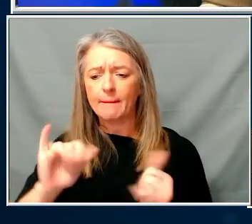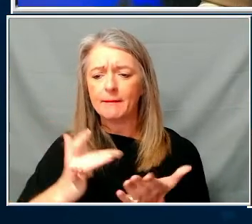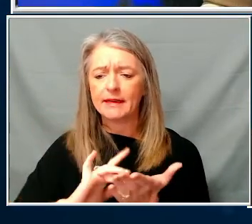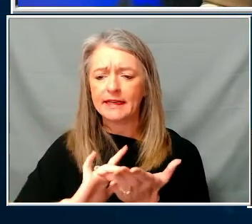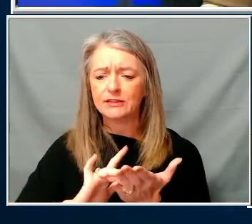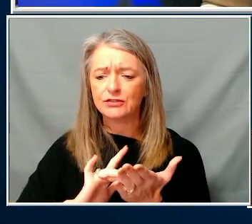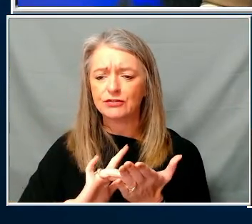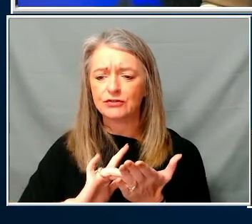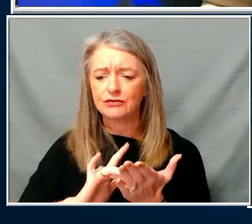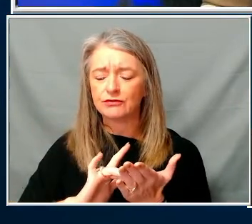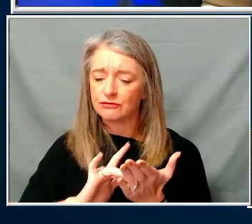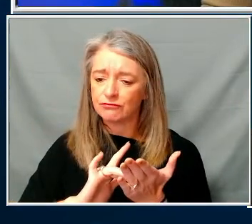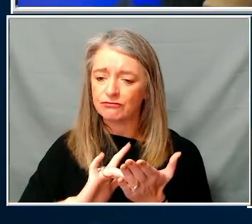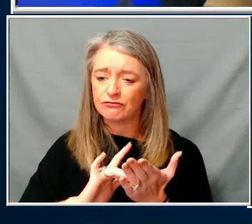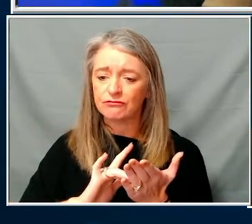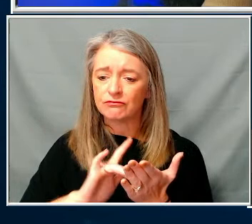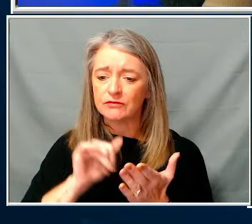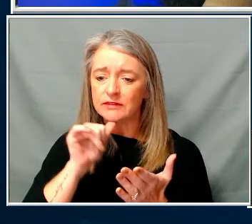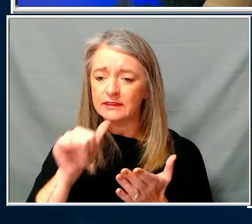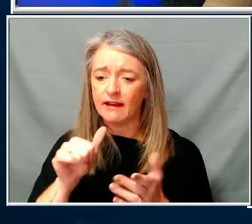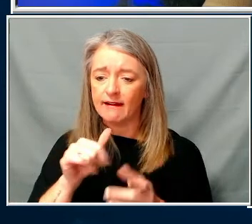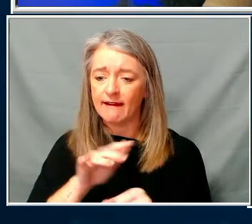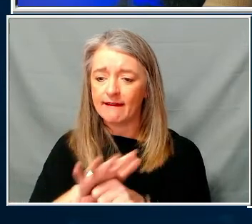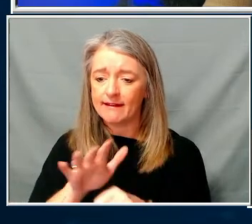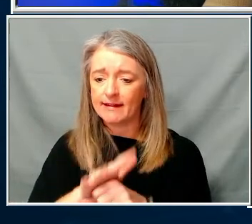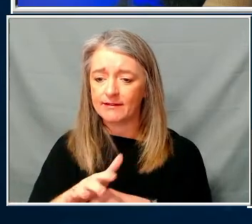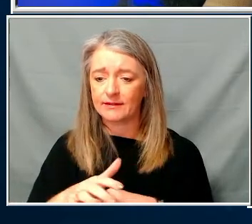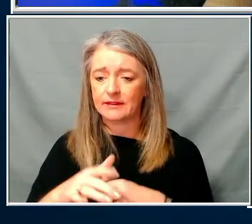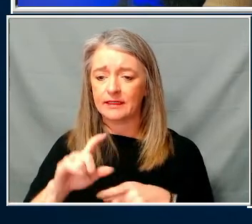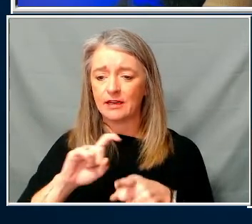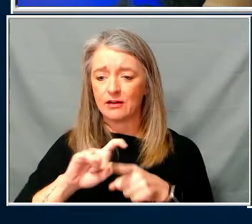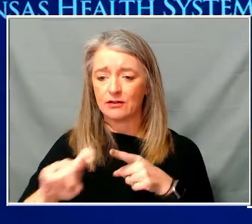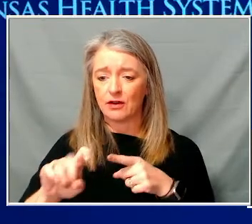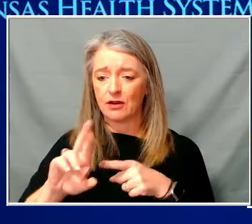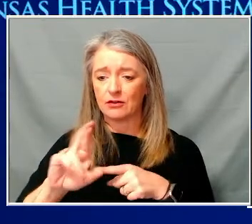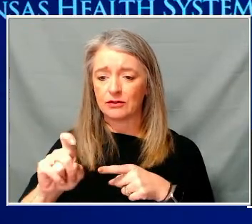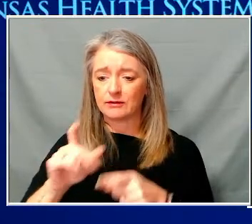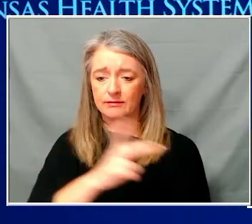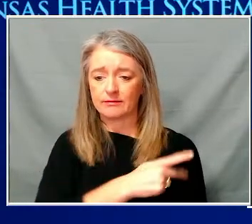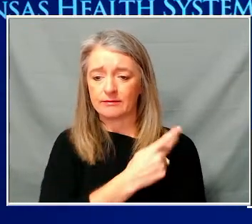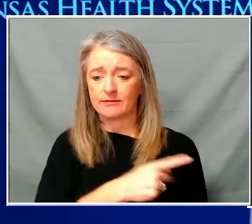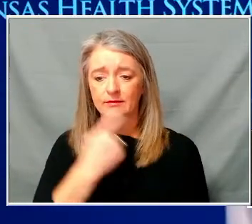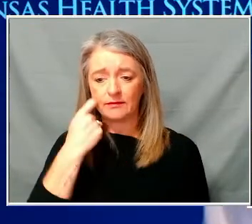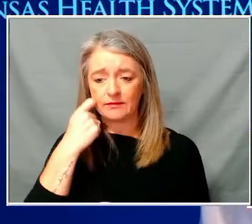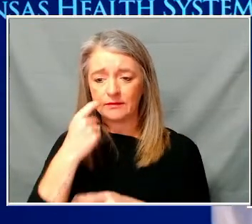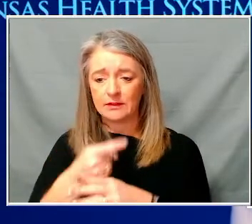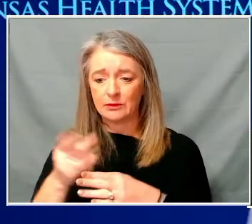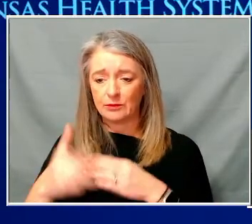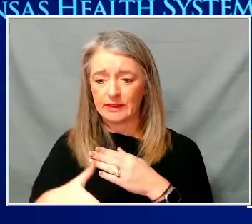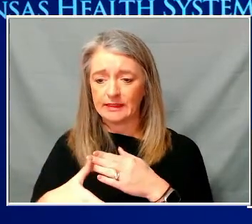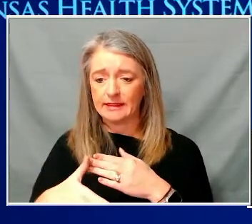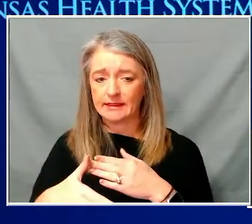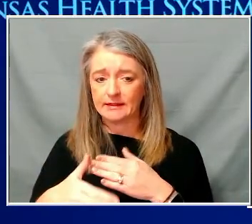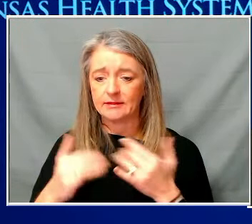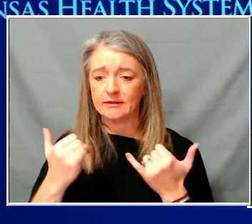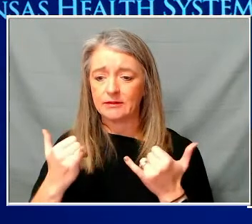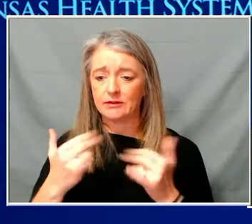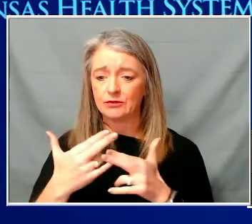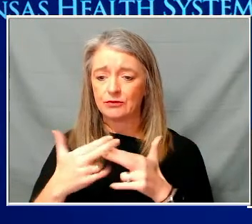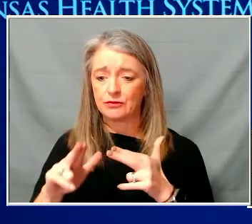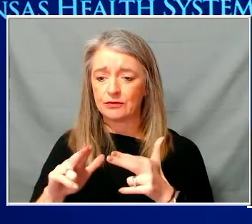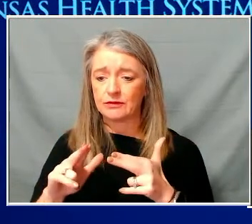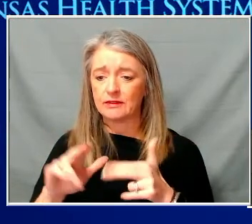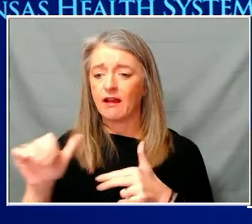you know of that are in short demand? I had a call and a script for a patient over the weekend, and now there's a shortage of some